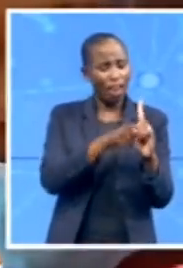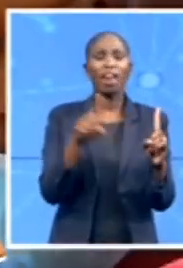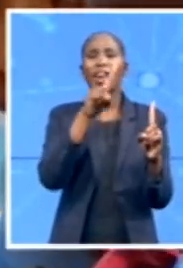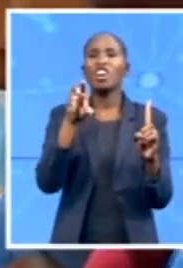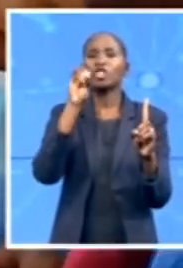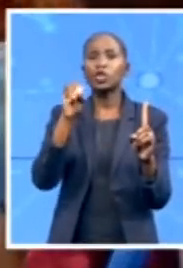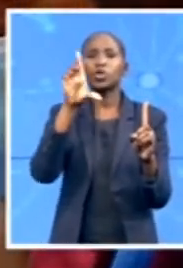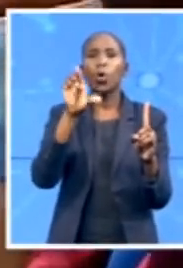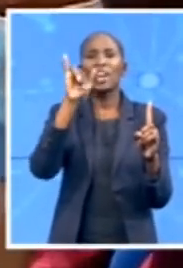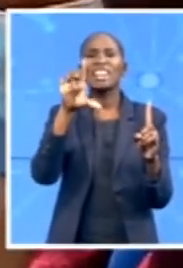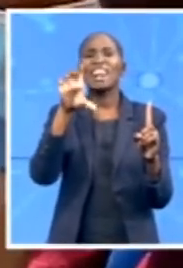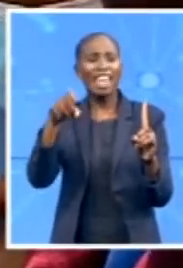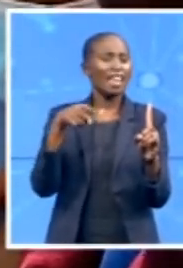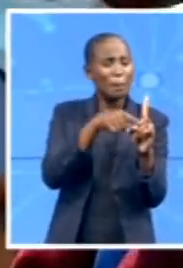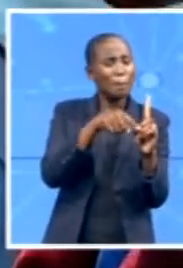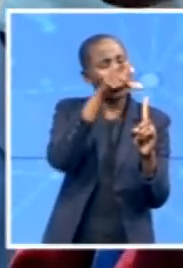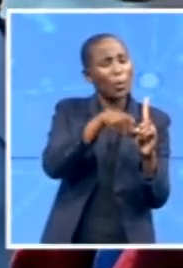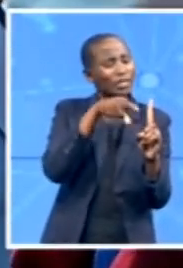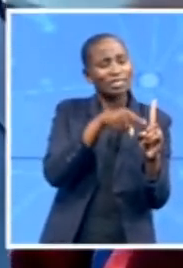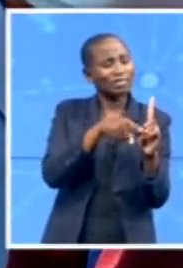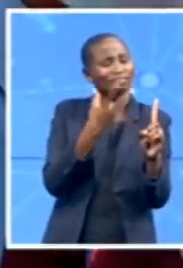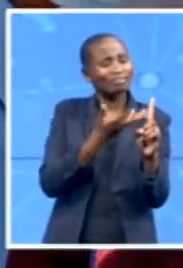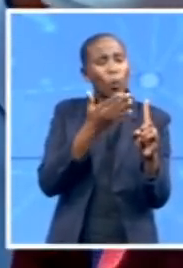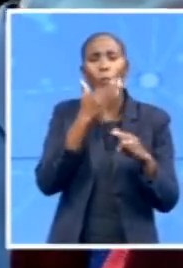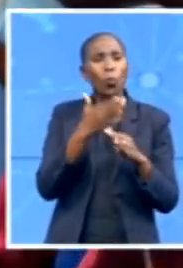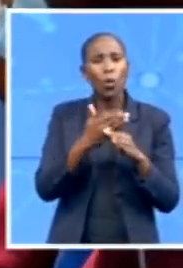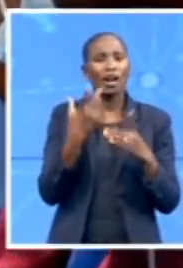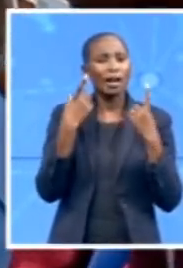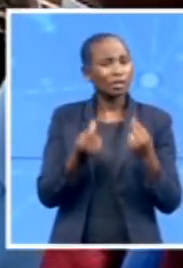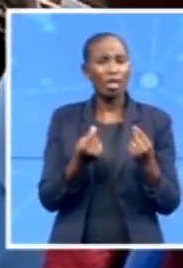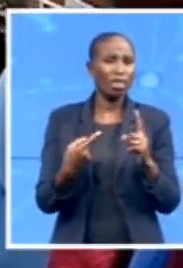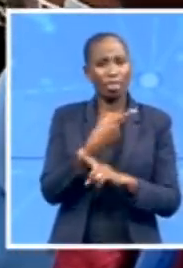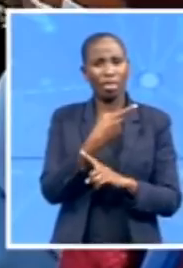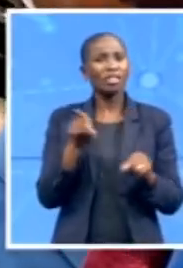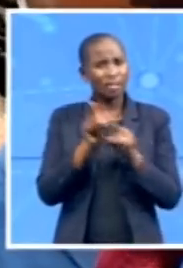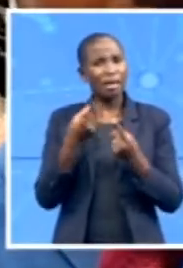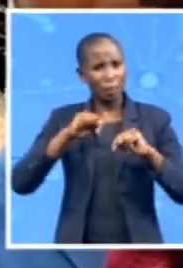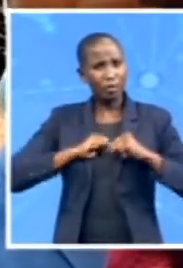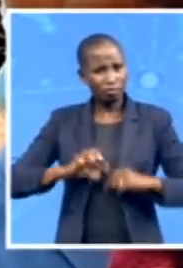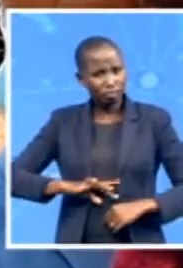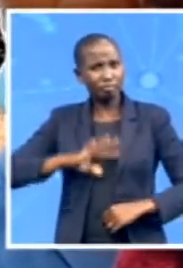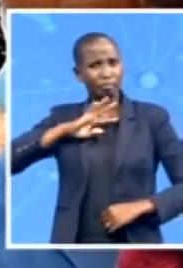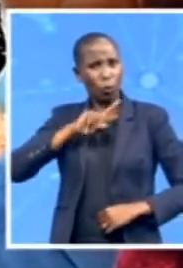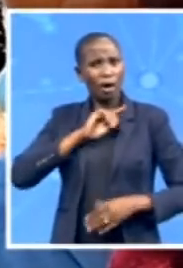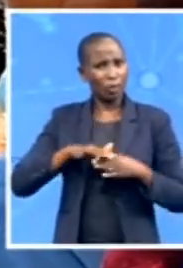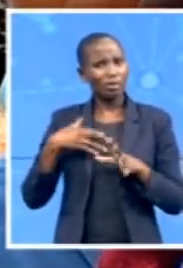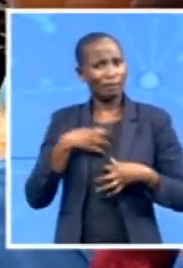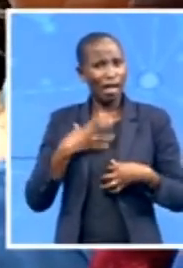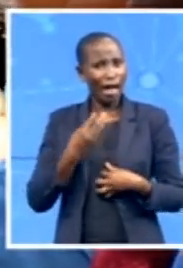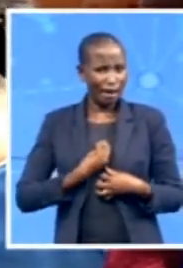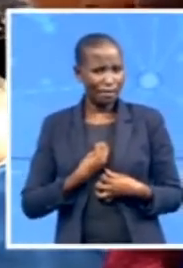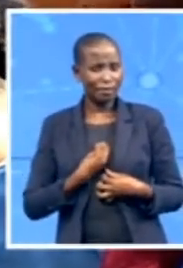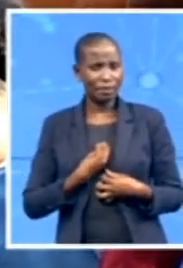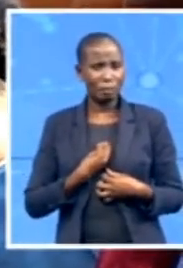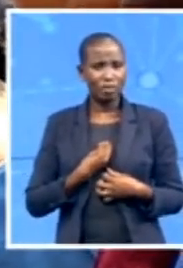wa e oketsa, because le rona as batho re kala mtshiso ga kwata le gore re na le di-feelings. And ma-teacher a ko sekolong ba a ba re kgathalele batho